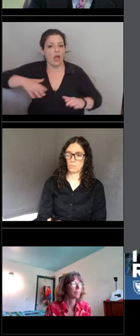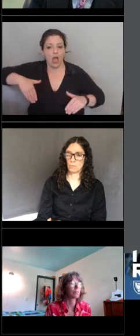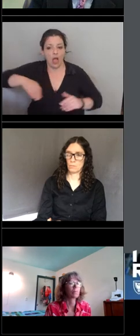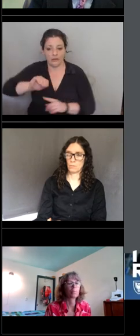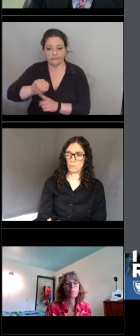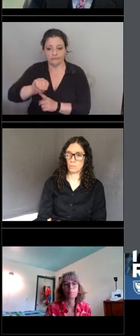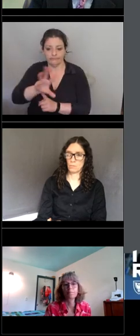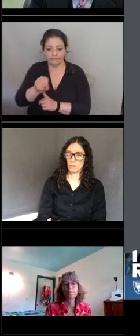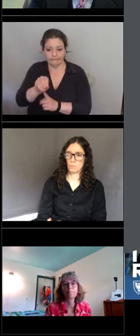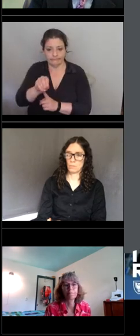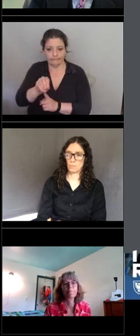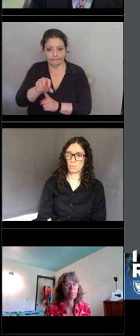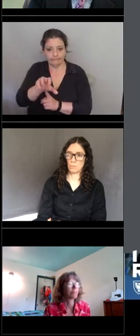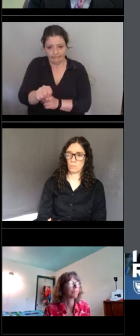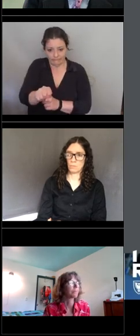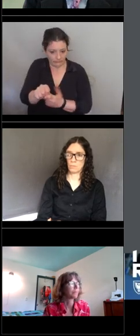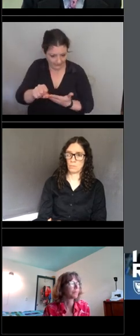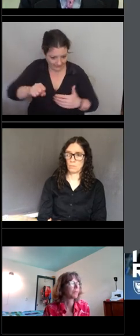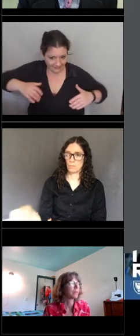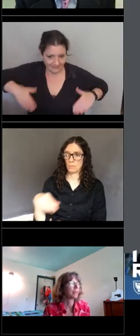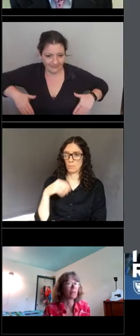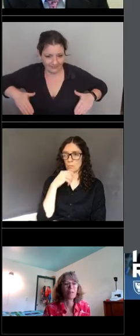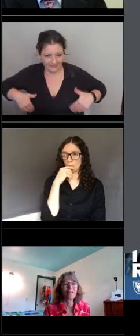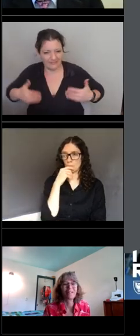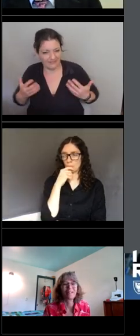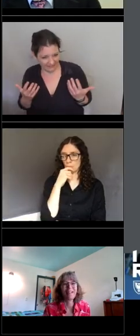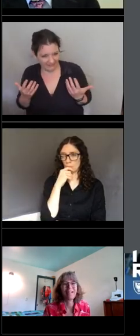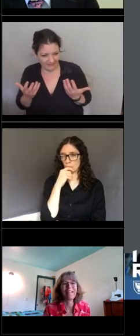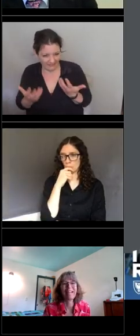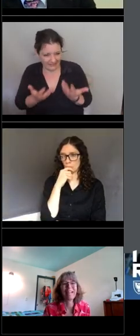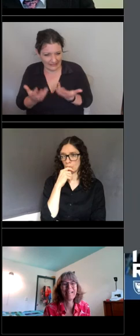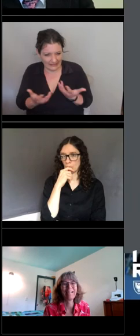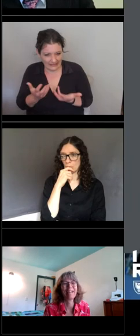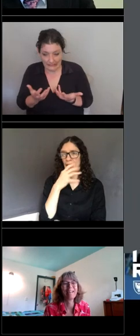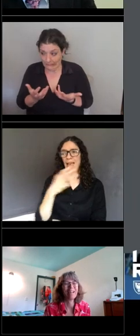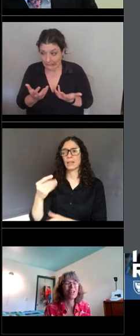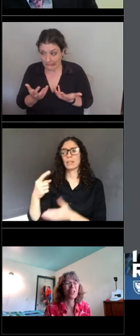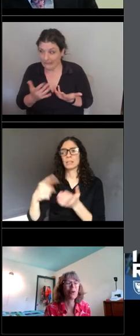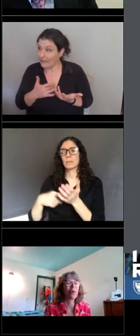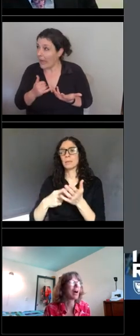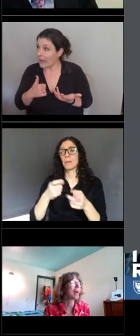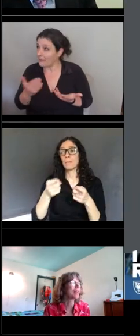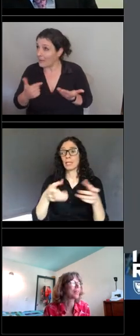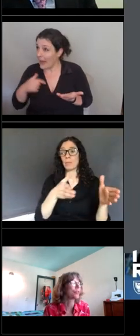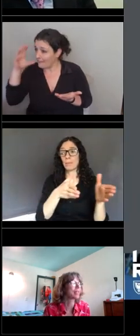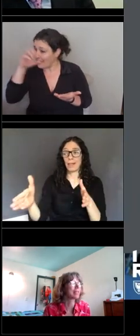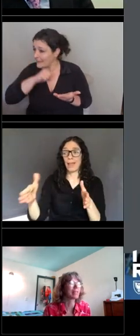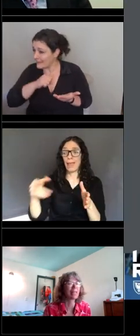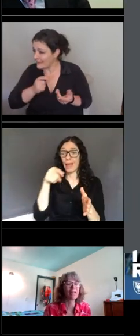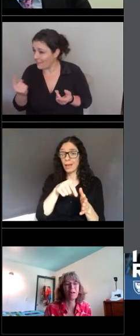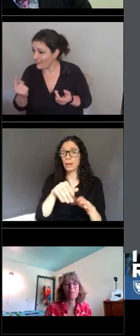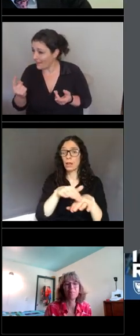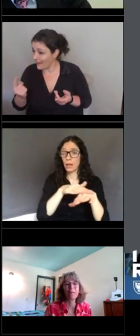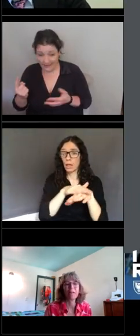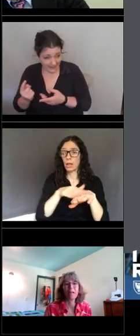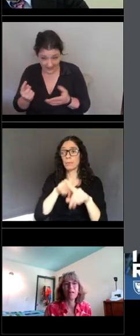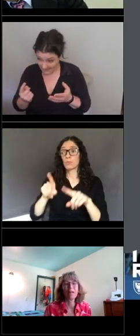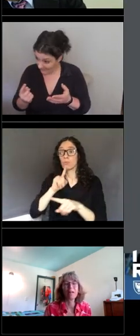plans. I don't know if I answered all that. Am I missing something of that question? No, I think you did.